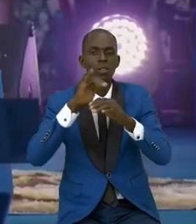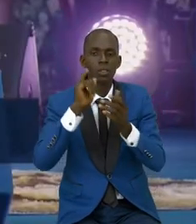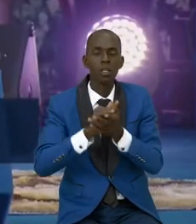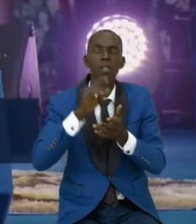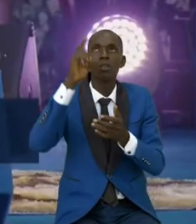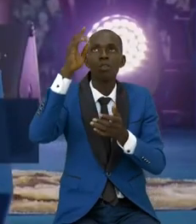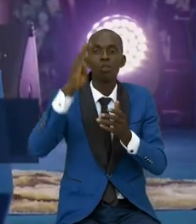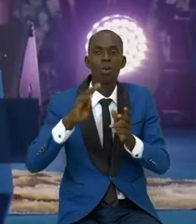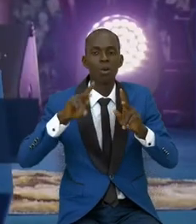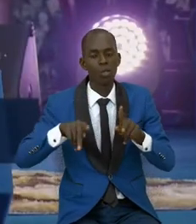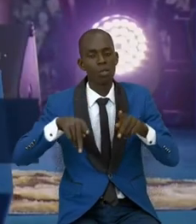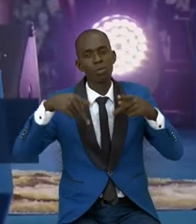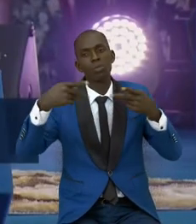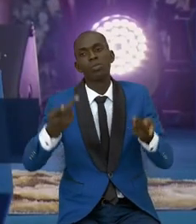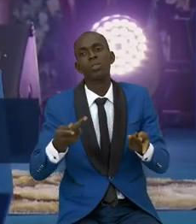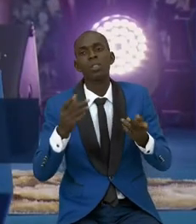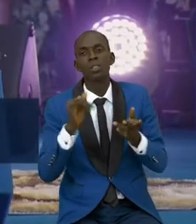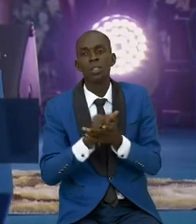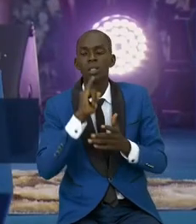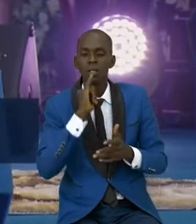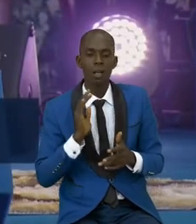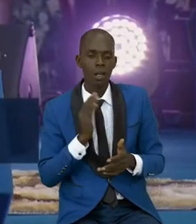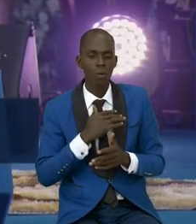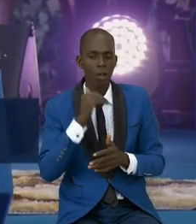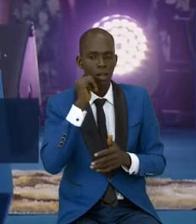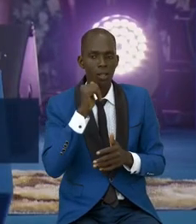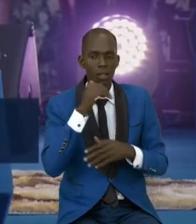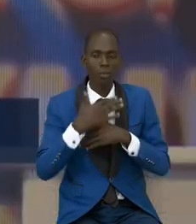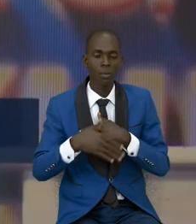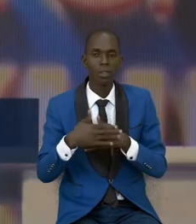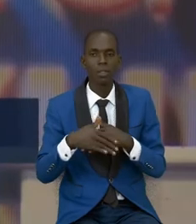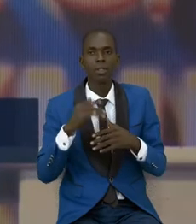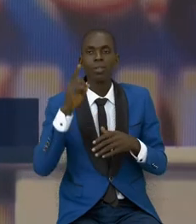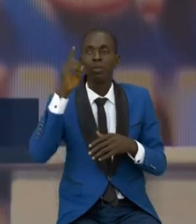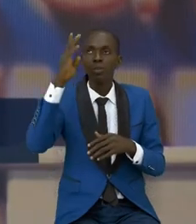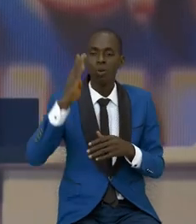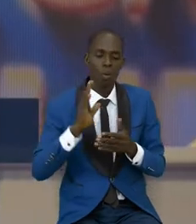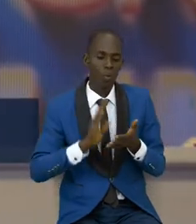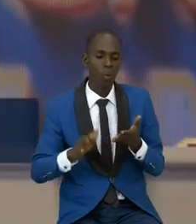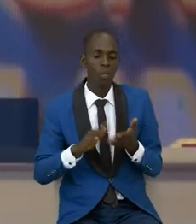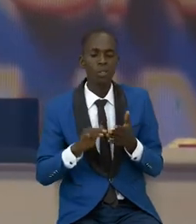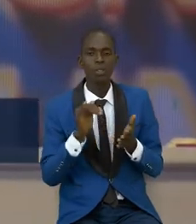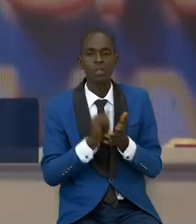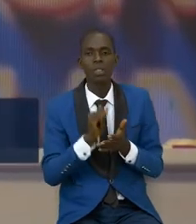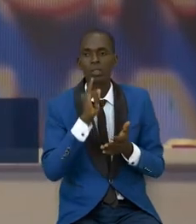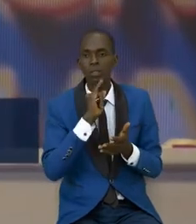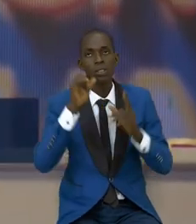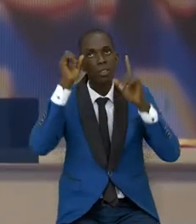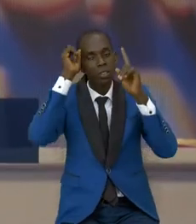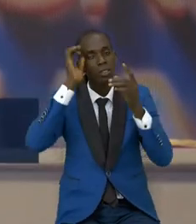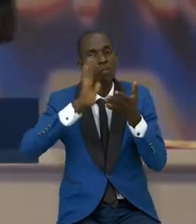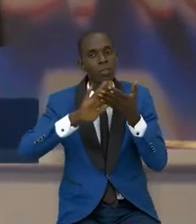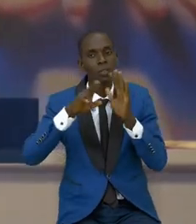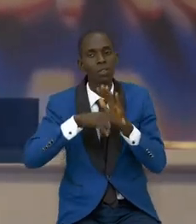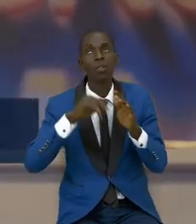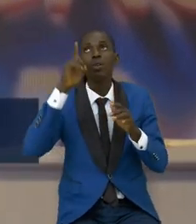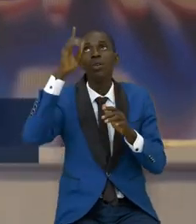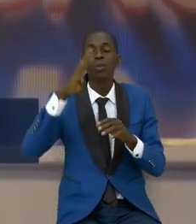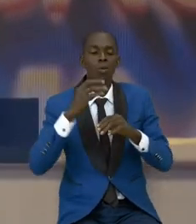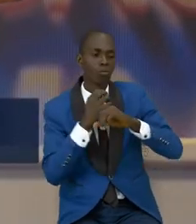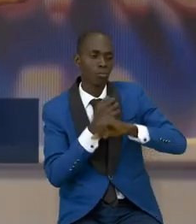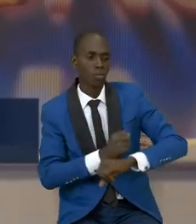provision, that's our daily bread, and God's pardon, that's his forgiveness, God's protection,